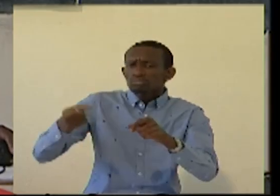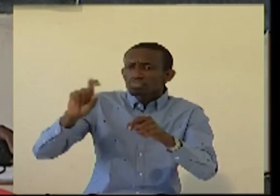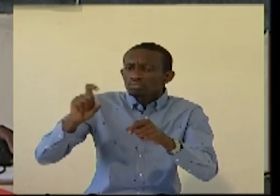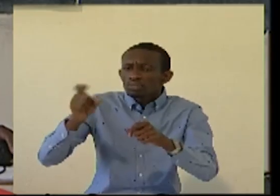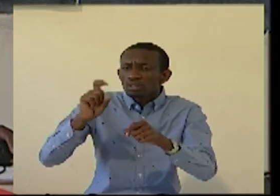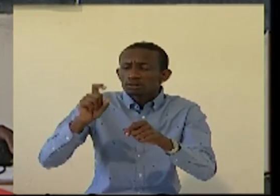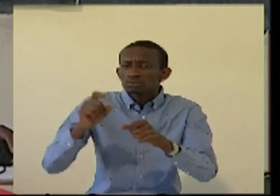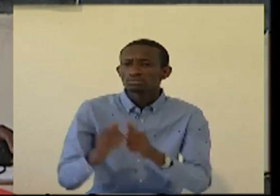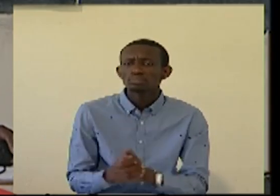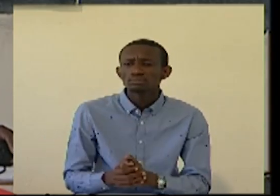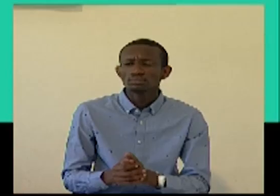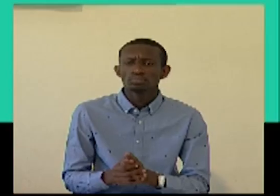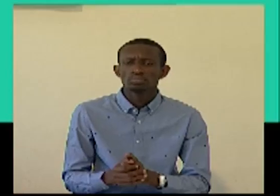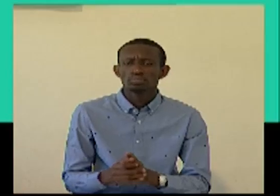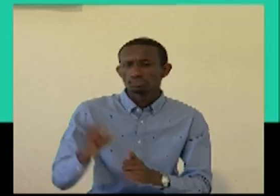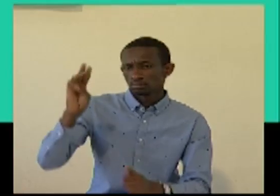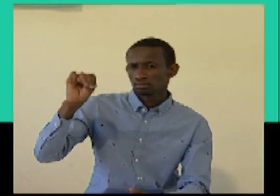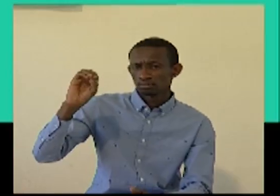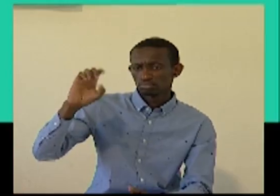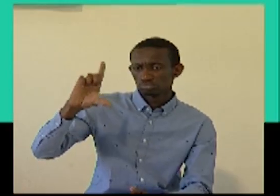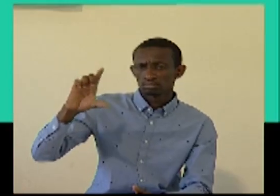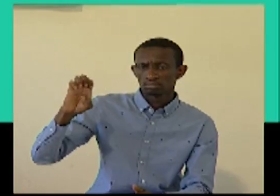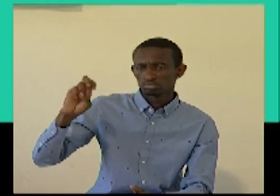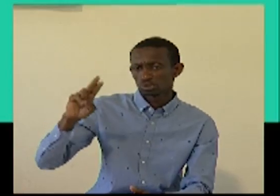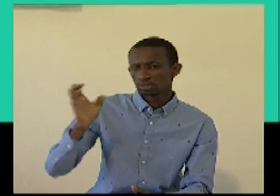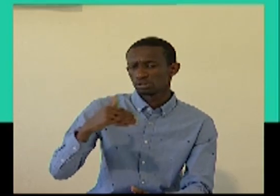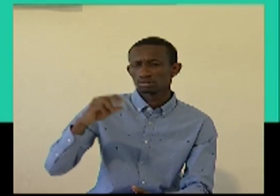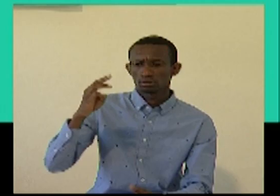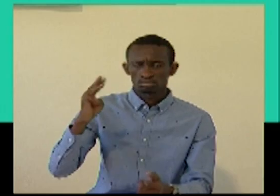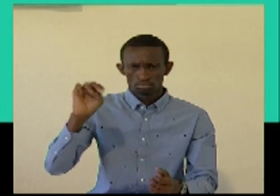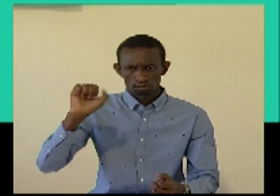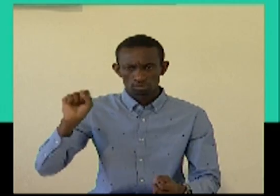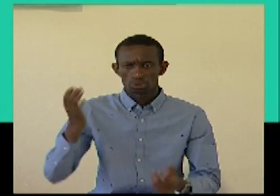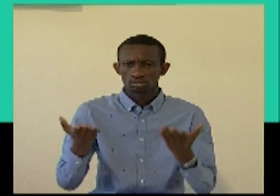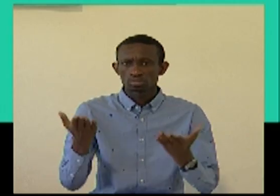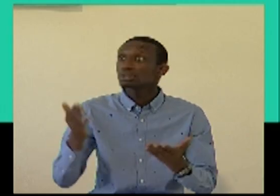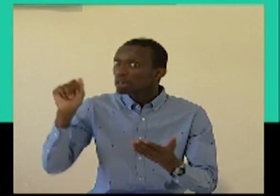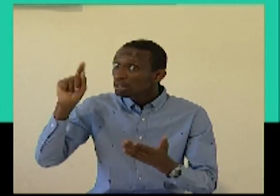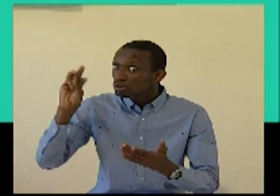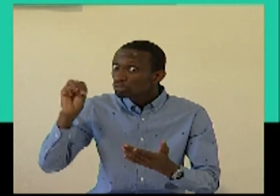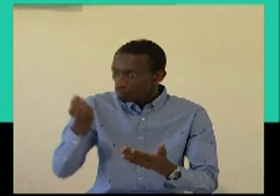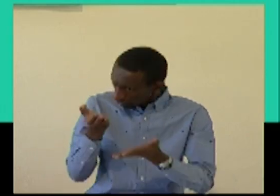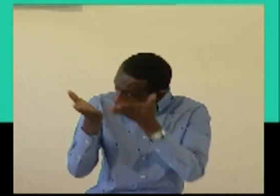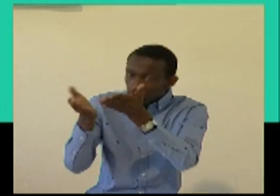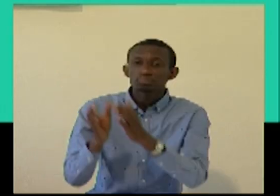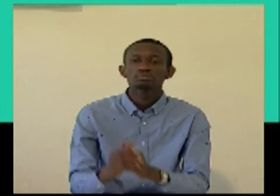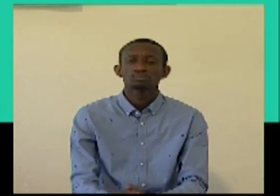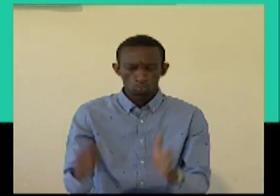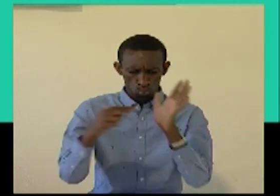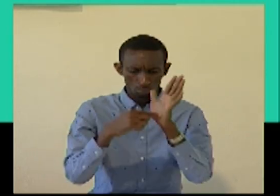sum up the molar masses of the atoms we have in the compound.